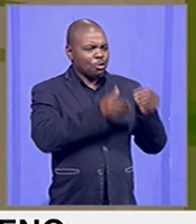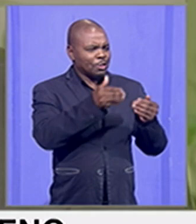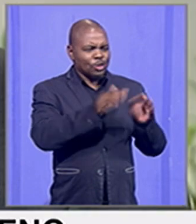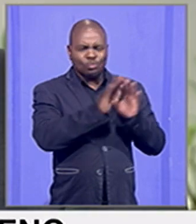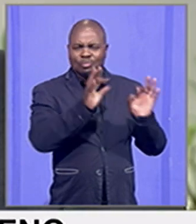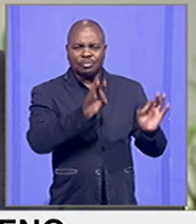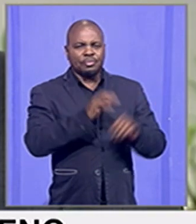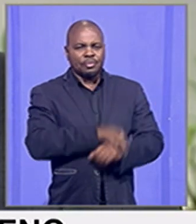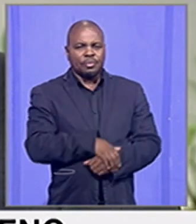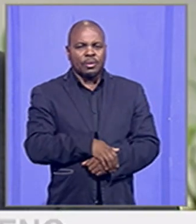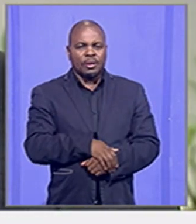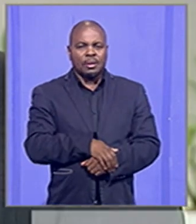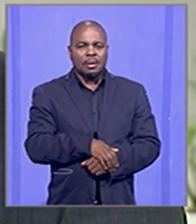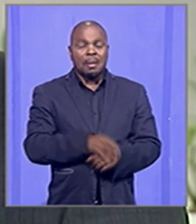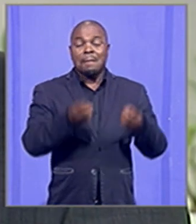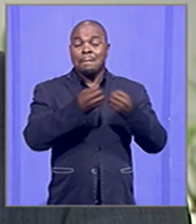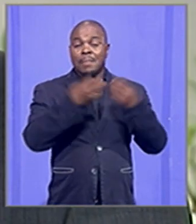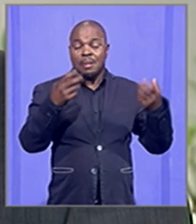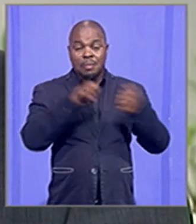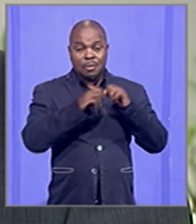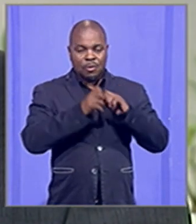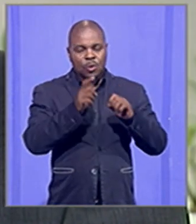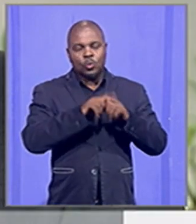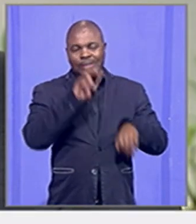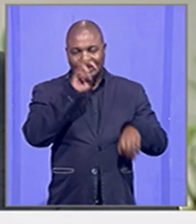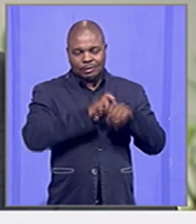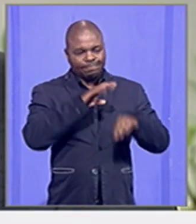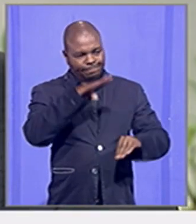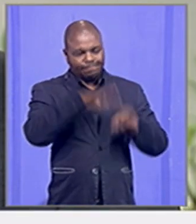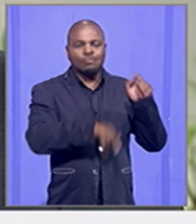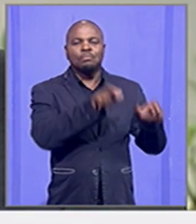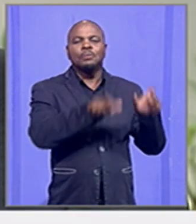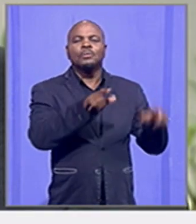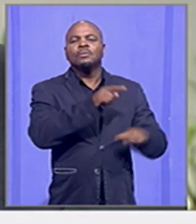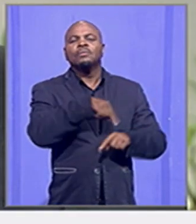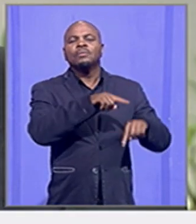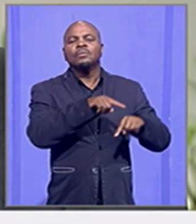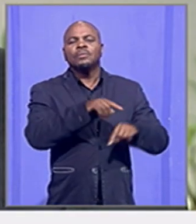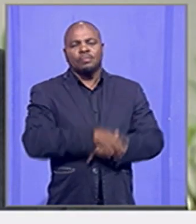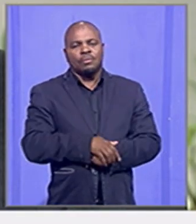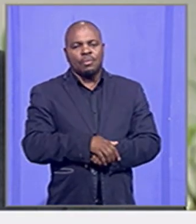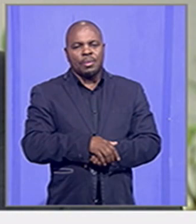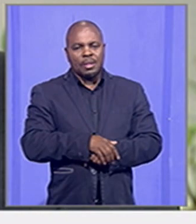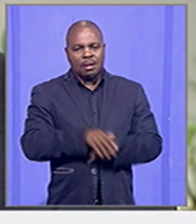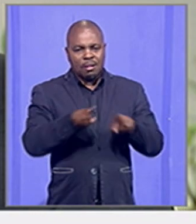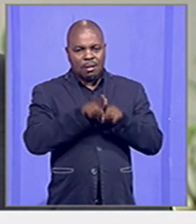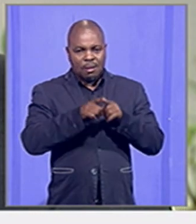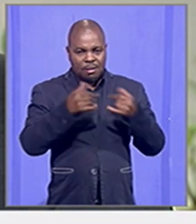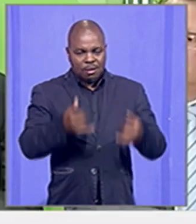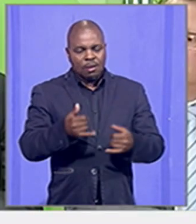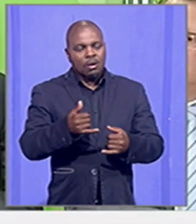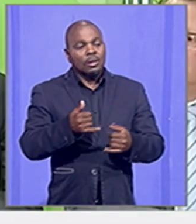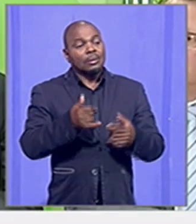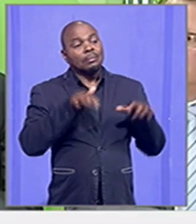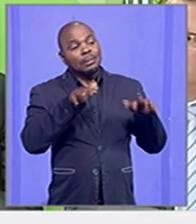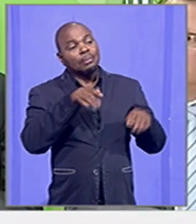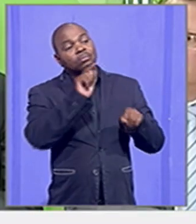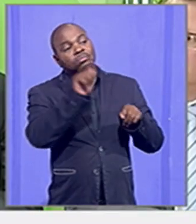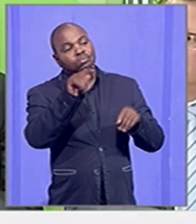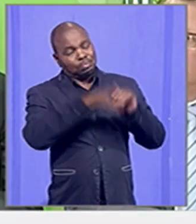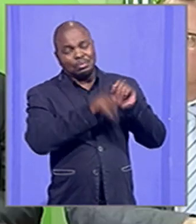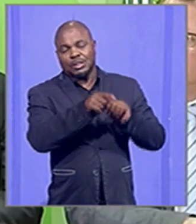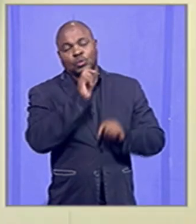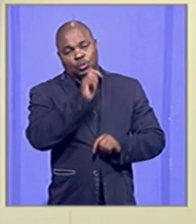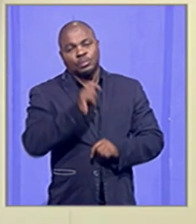gona. Our main thing is that consequence management must take place thereafter. In our cases, heads must roll. We need